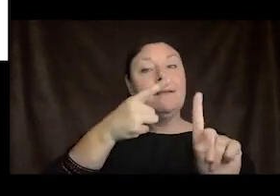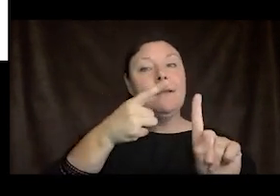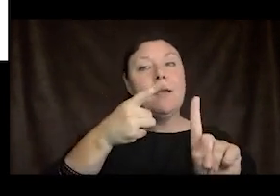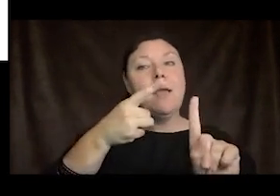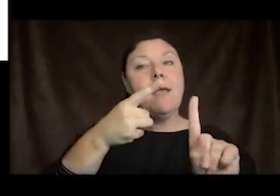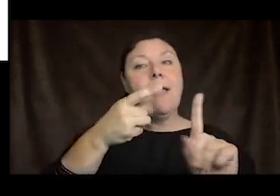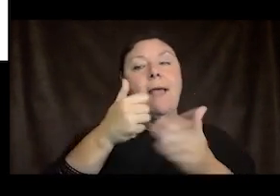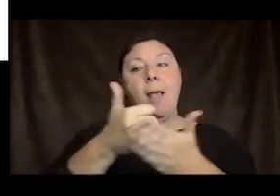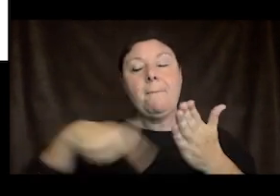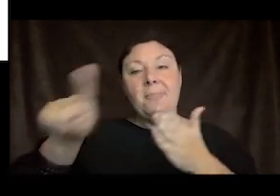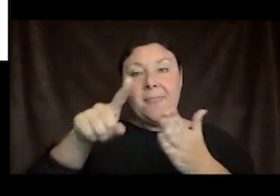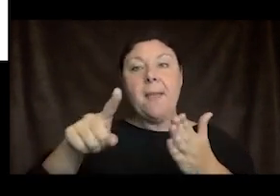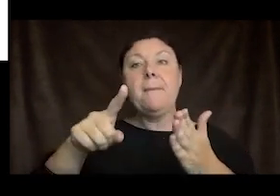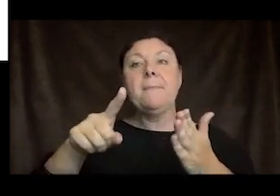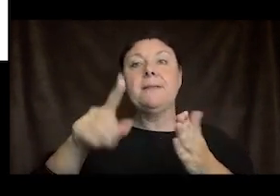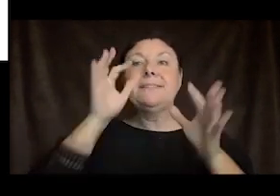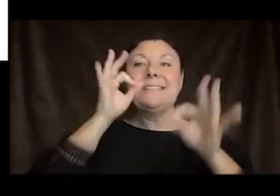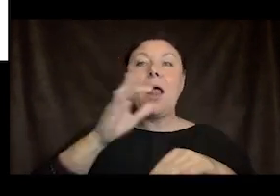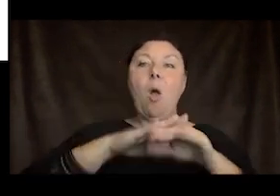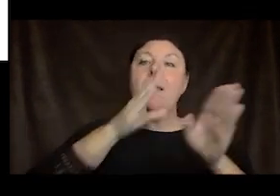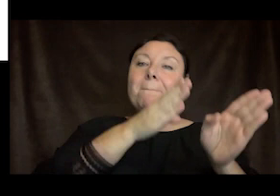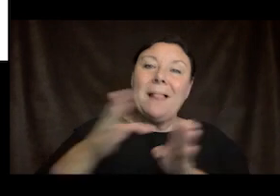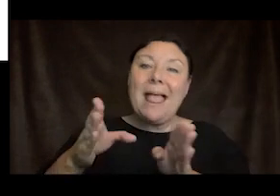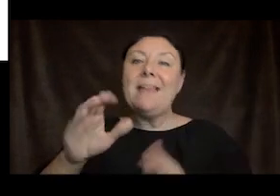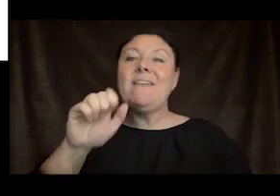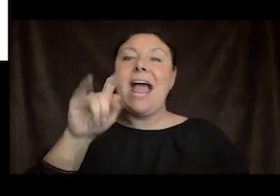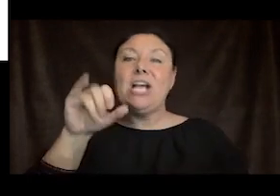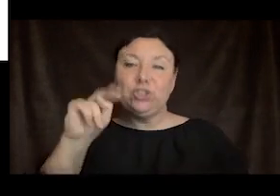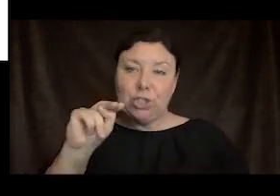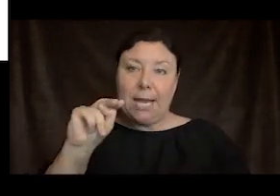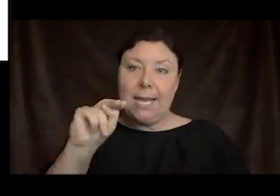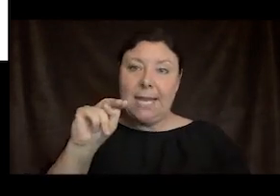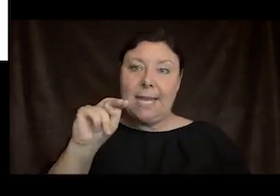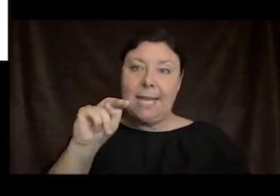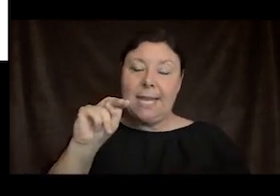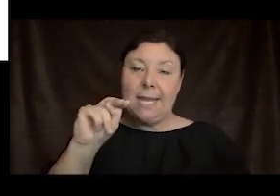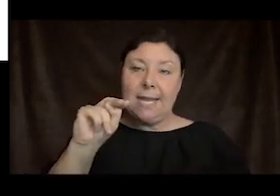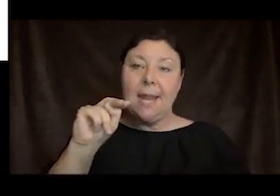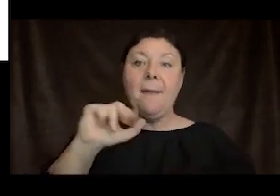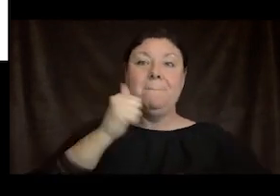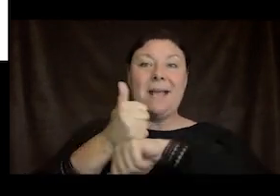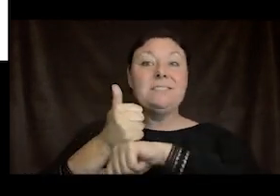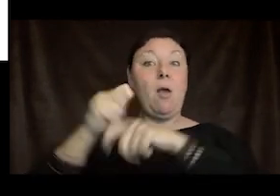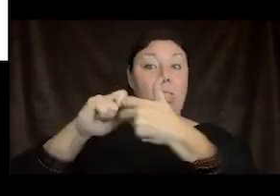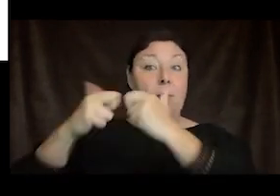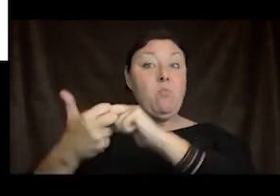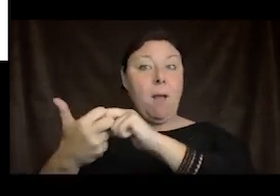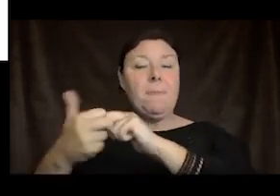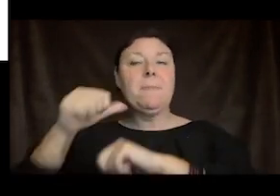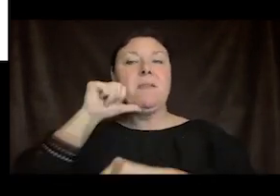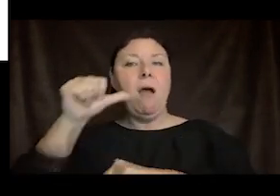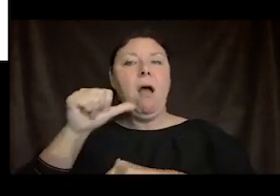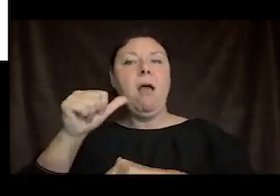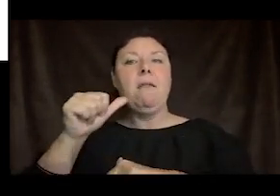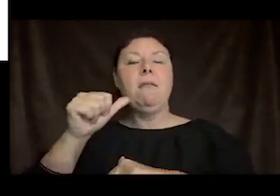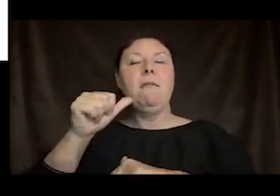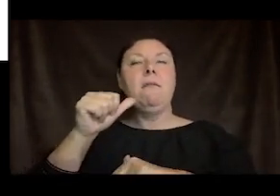will address whatever the problem is, versus personalizing it and thinking that, oh, well, this